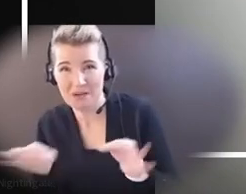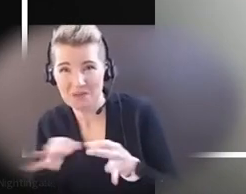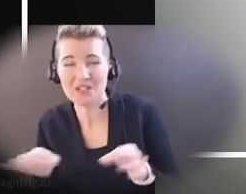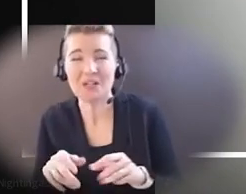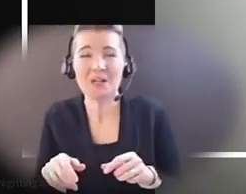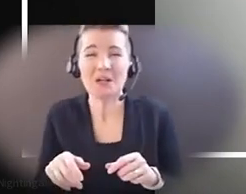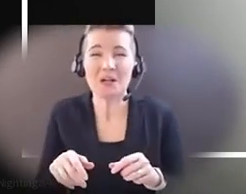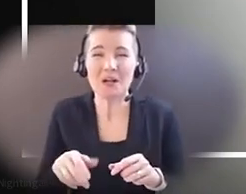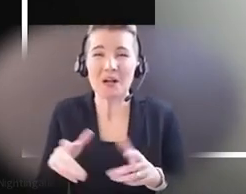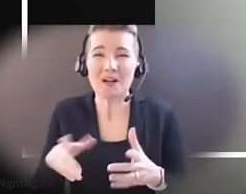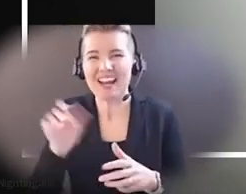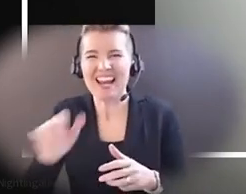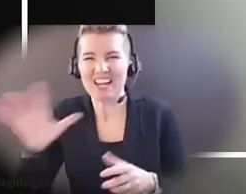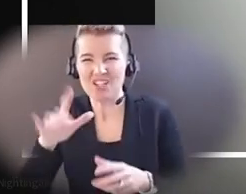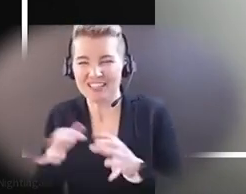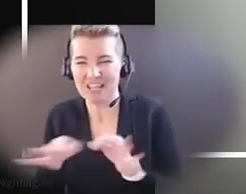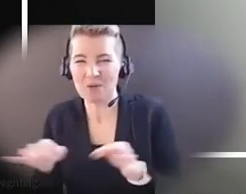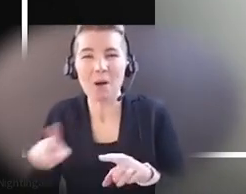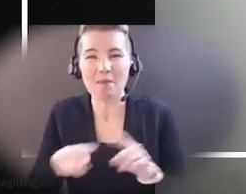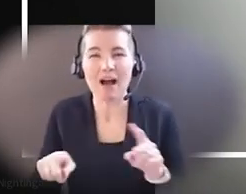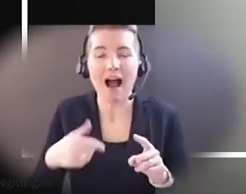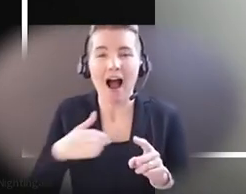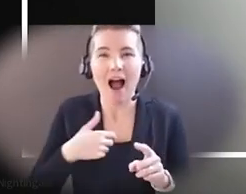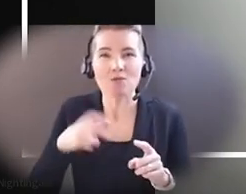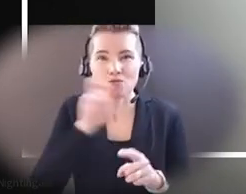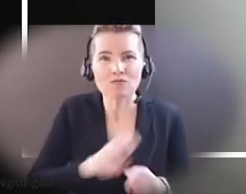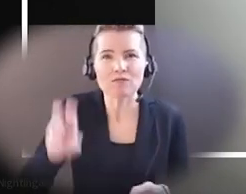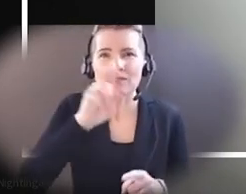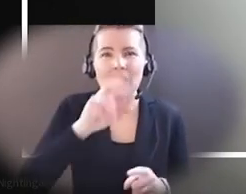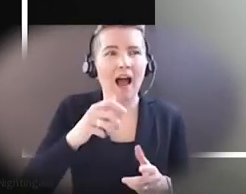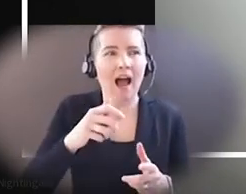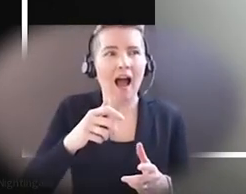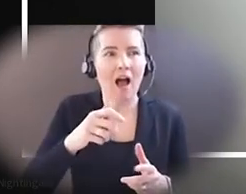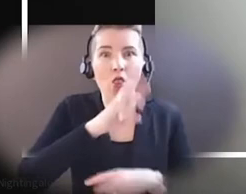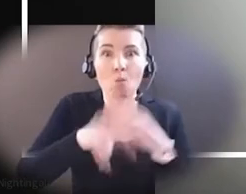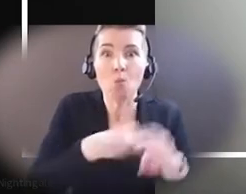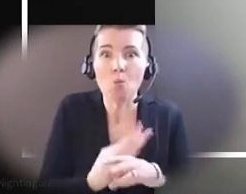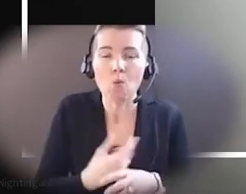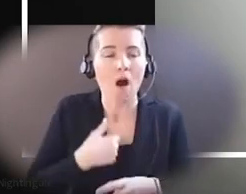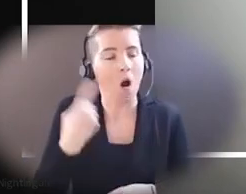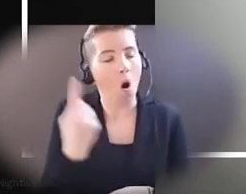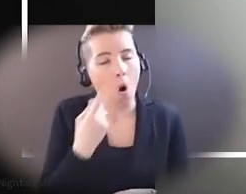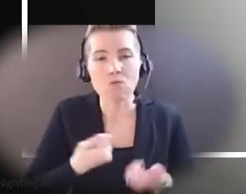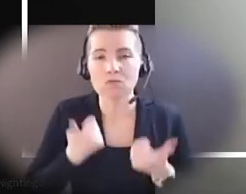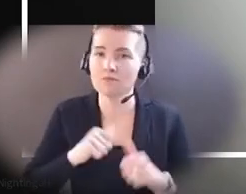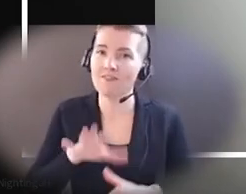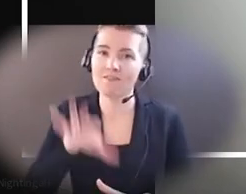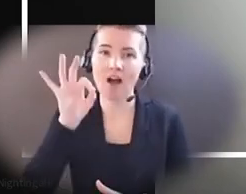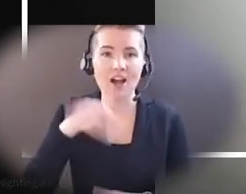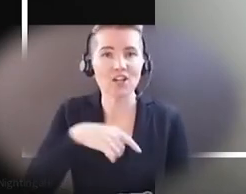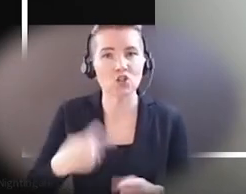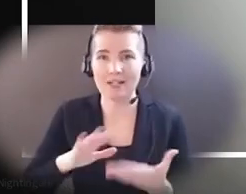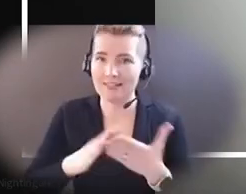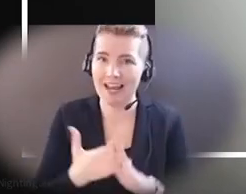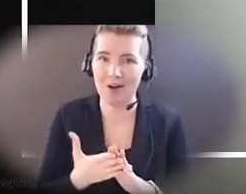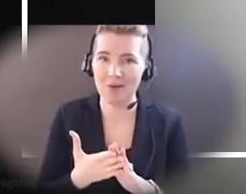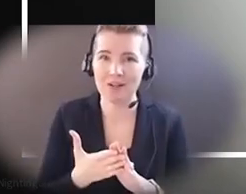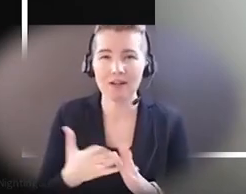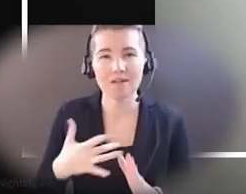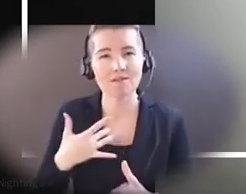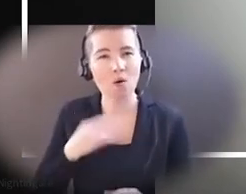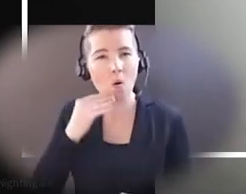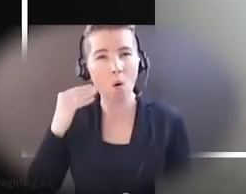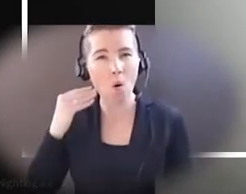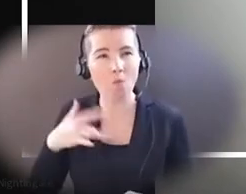So traveling around different parts of the globe, I would always try to seek out a Chinatown to pretty much find like a safe space. And it's